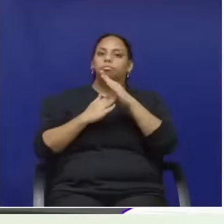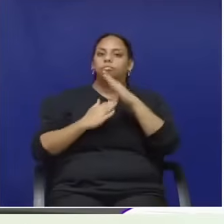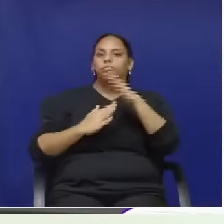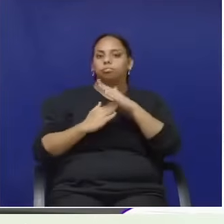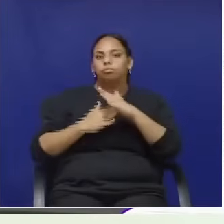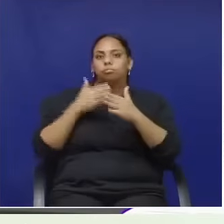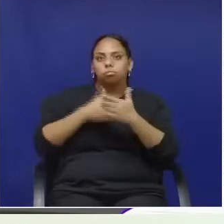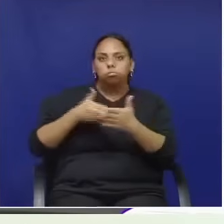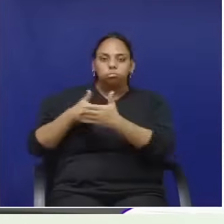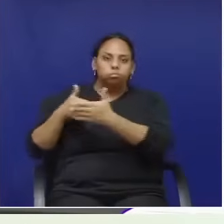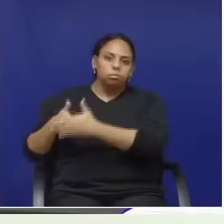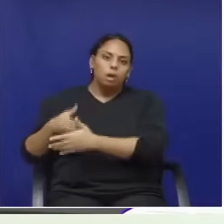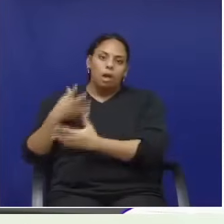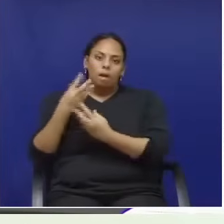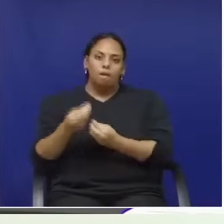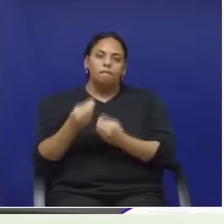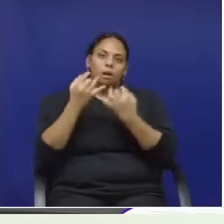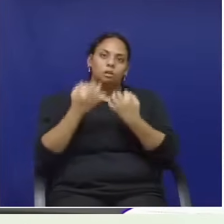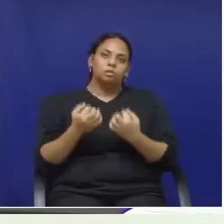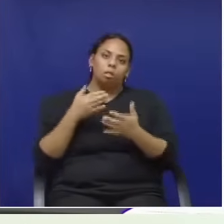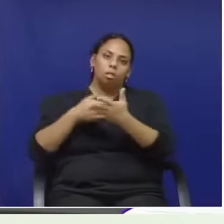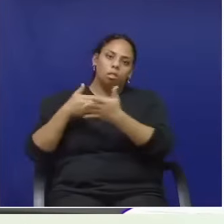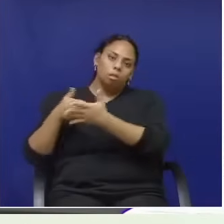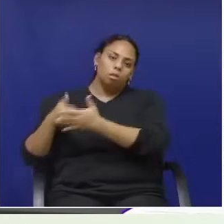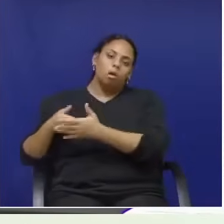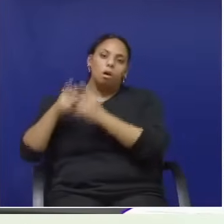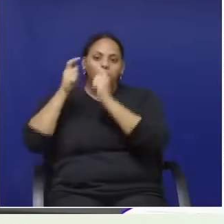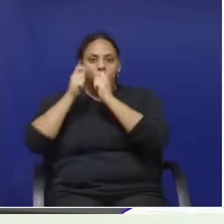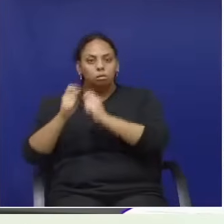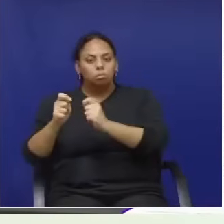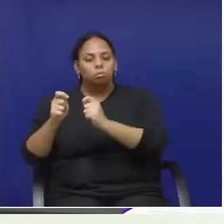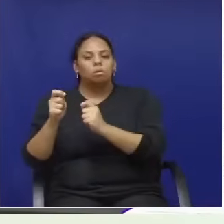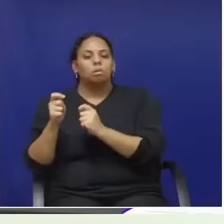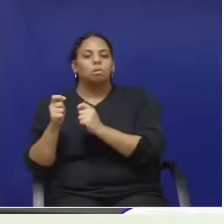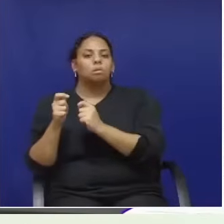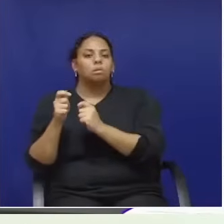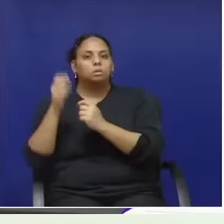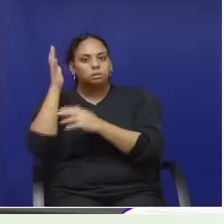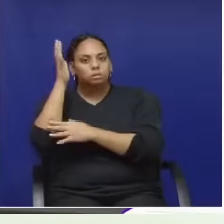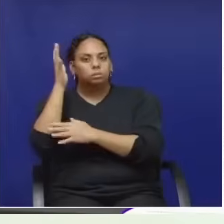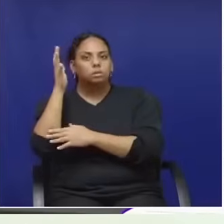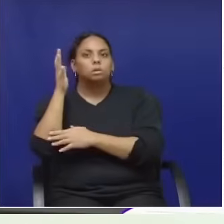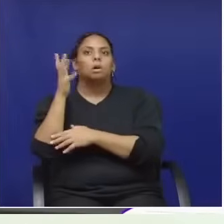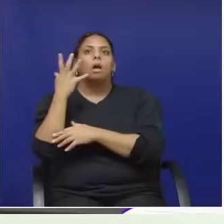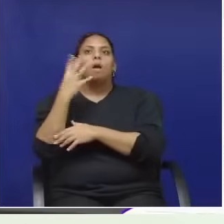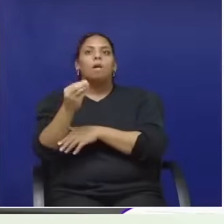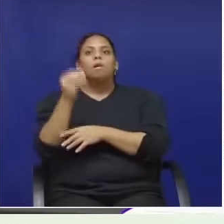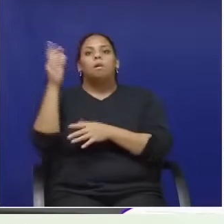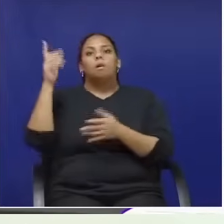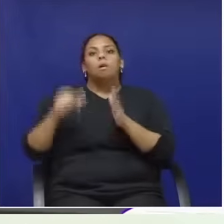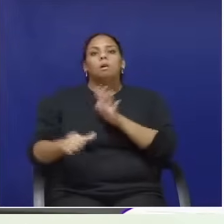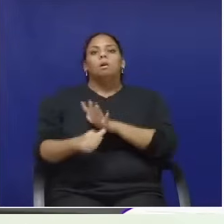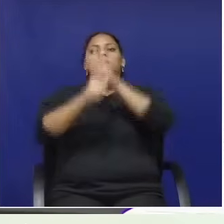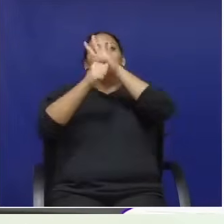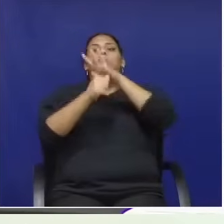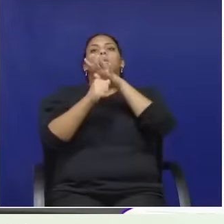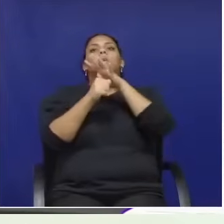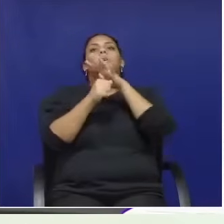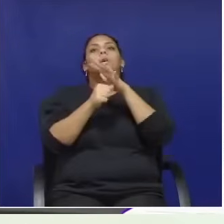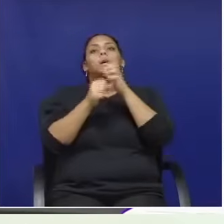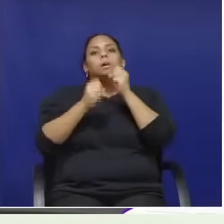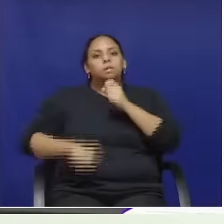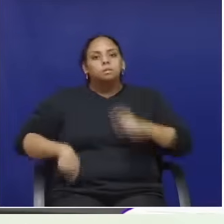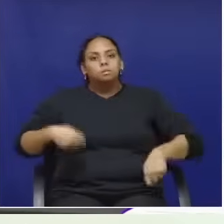limitations. Honorable Deputy Speaker, with regard to the reprioritization of discretionary